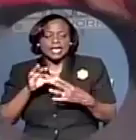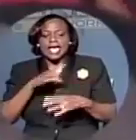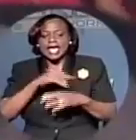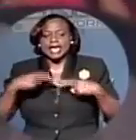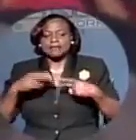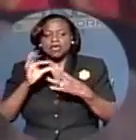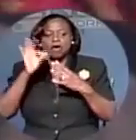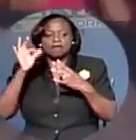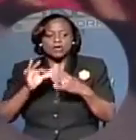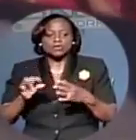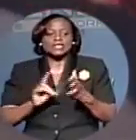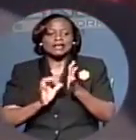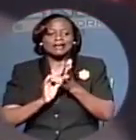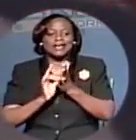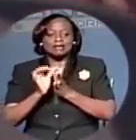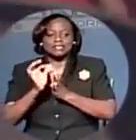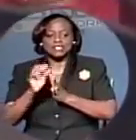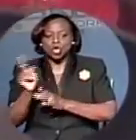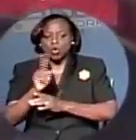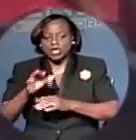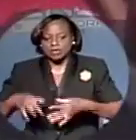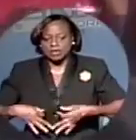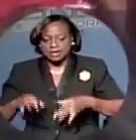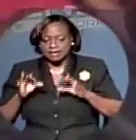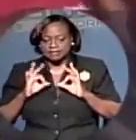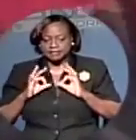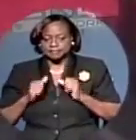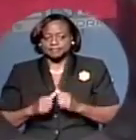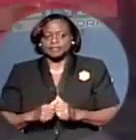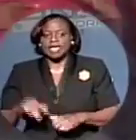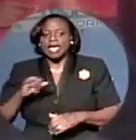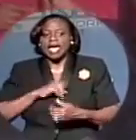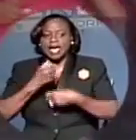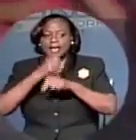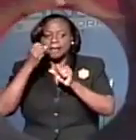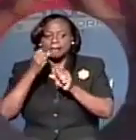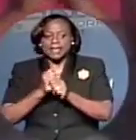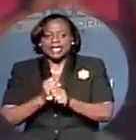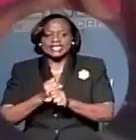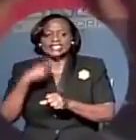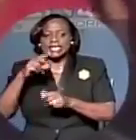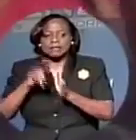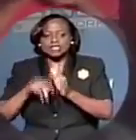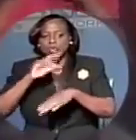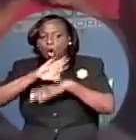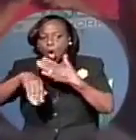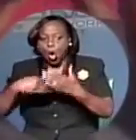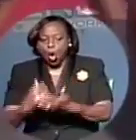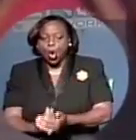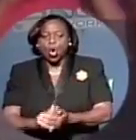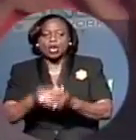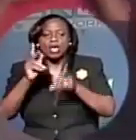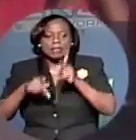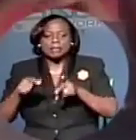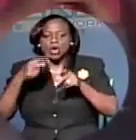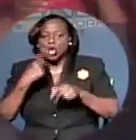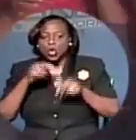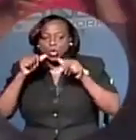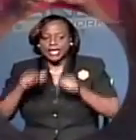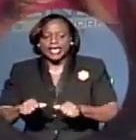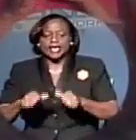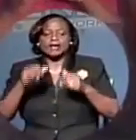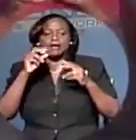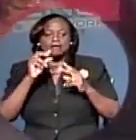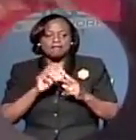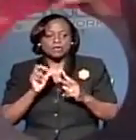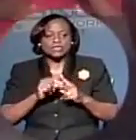counted where you live. I make this statement to all eligible voters. I do this to distinguish myself